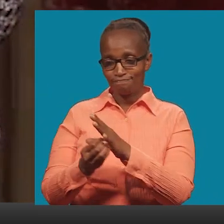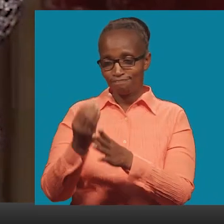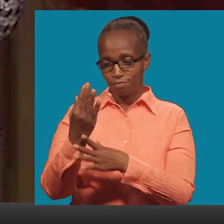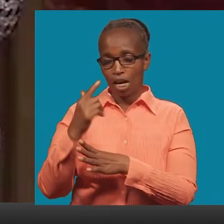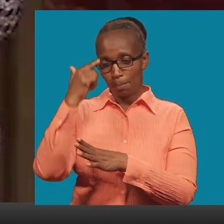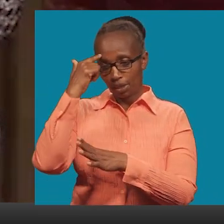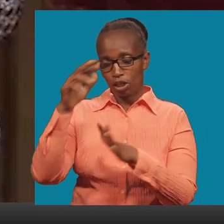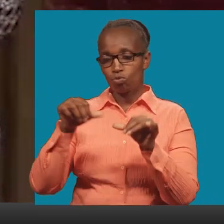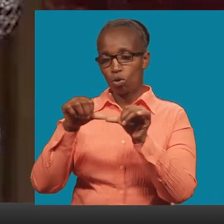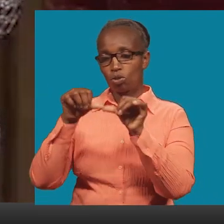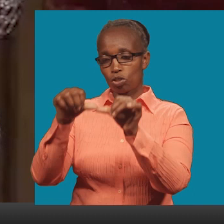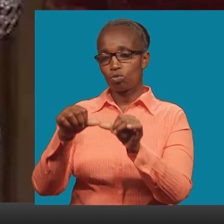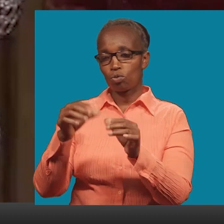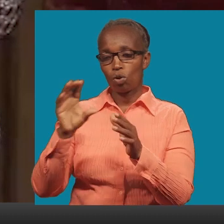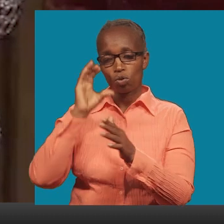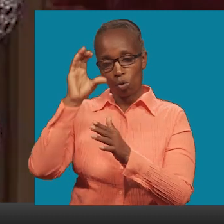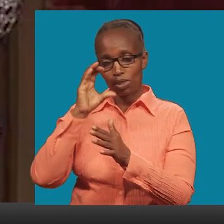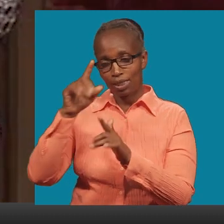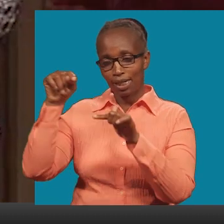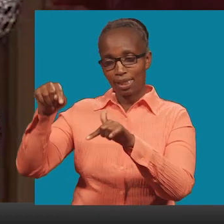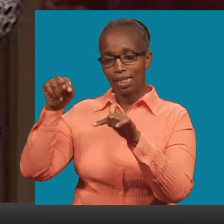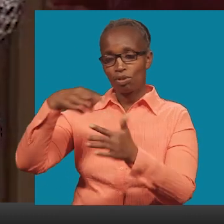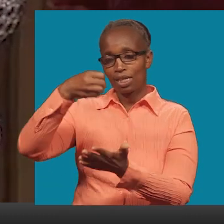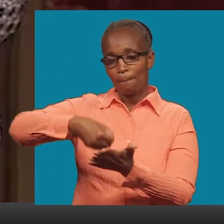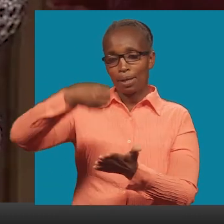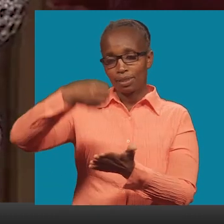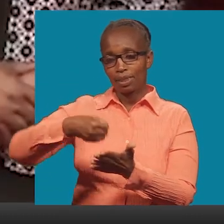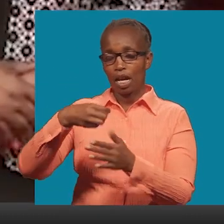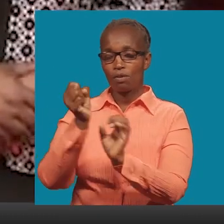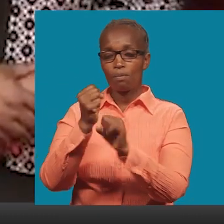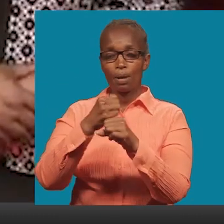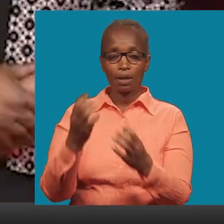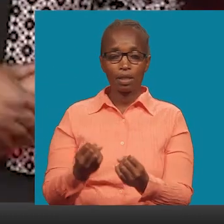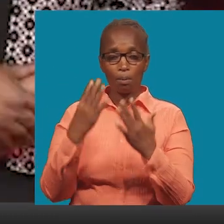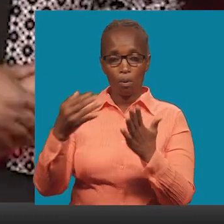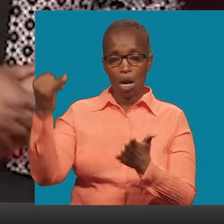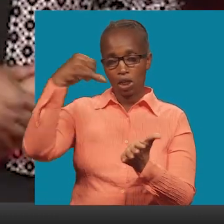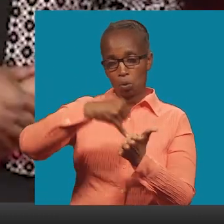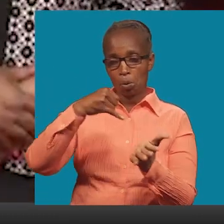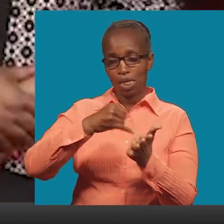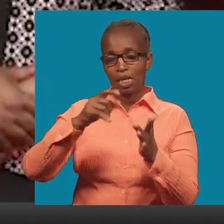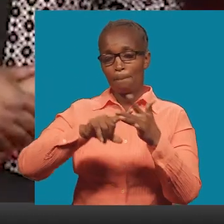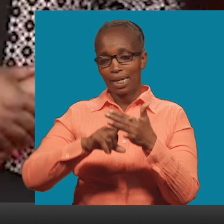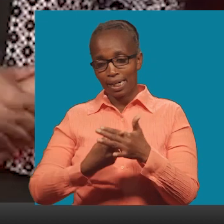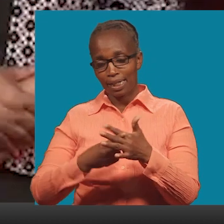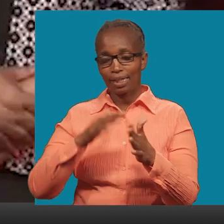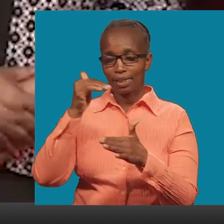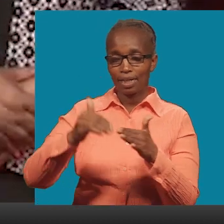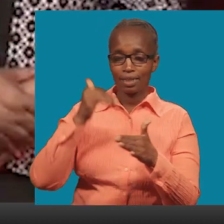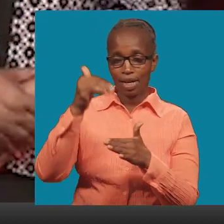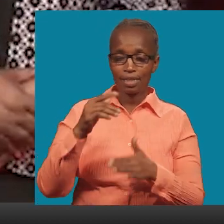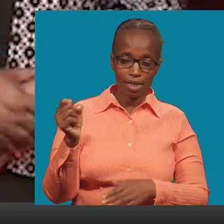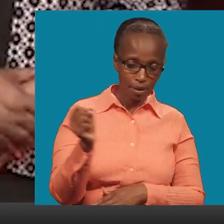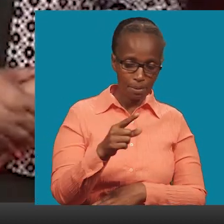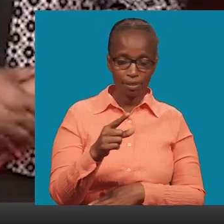our supplementary budget so that we can make it more inclusive. Kuanzia tarehe mosi mwezi wa saba